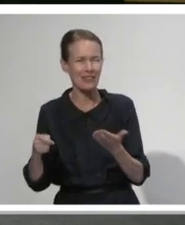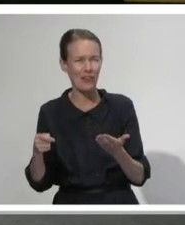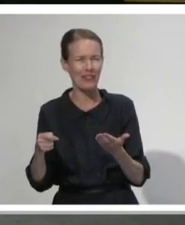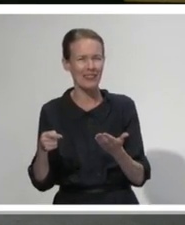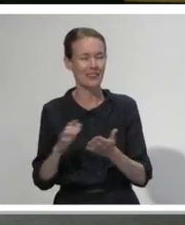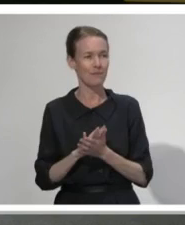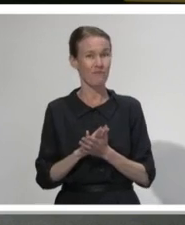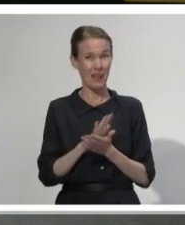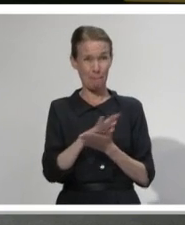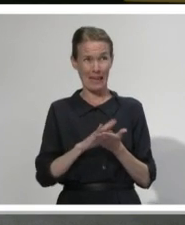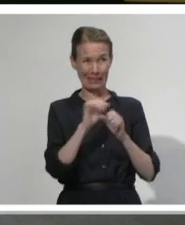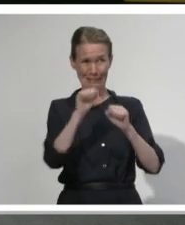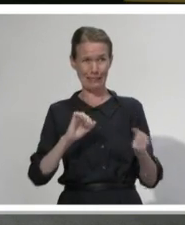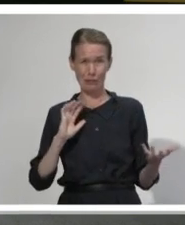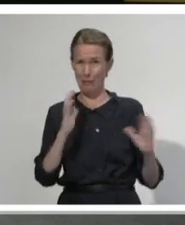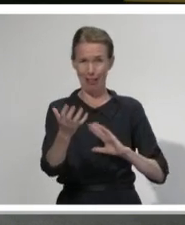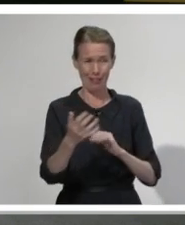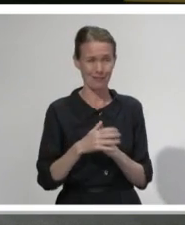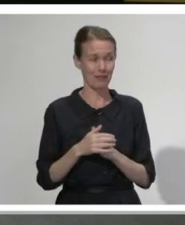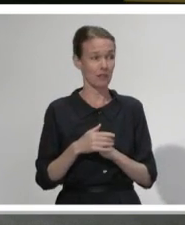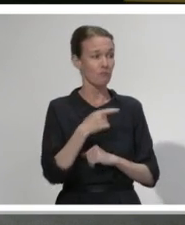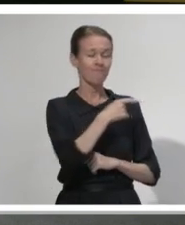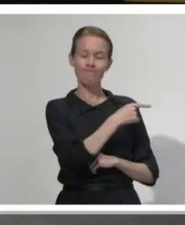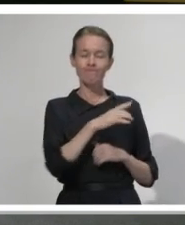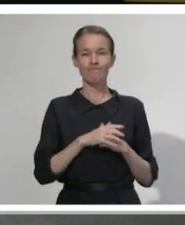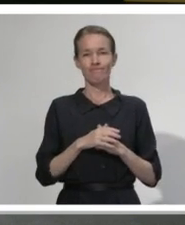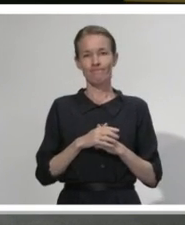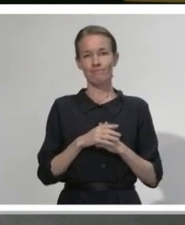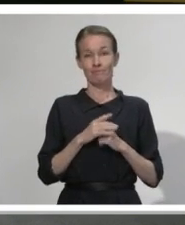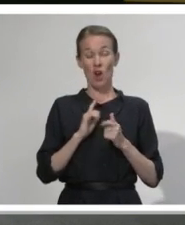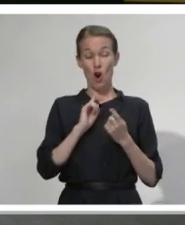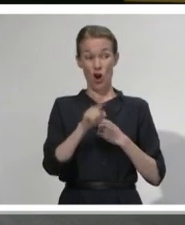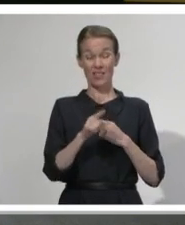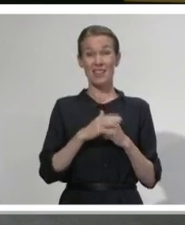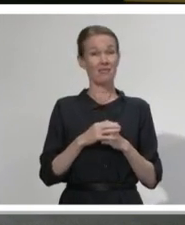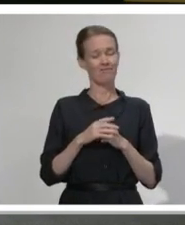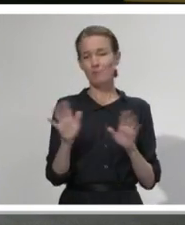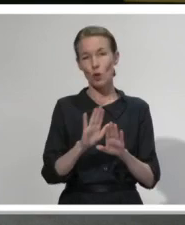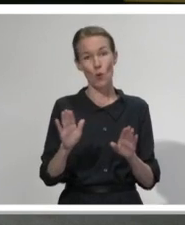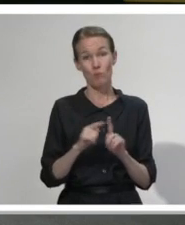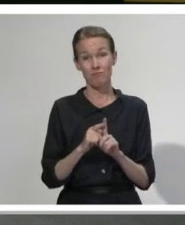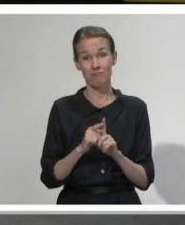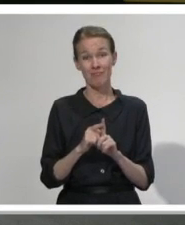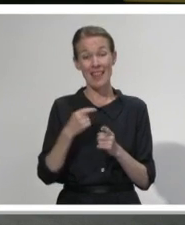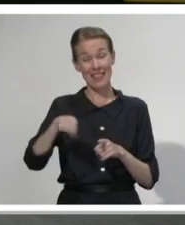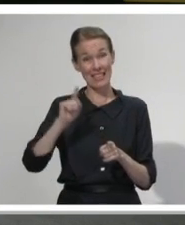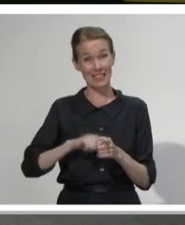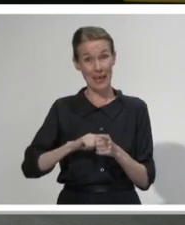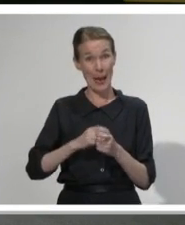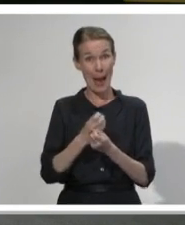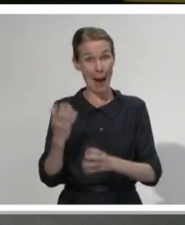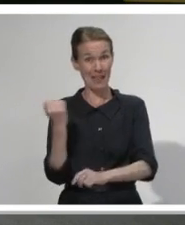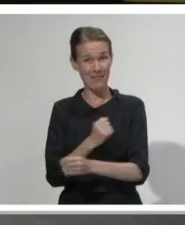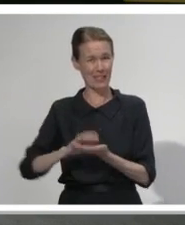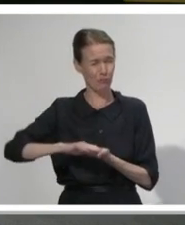587,000 people being vaccinated compared with 290,000 at the same time last year, that actually represents a campaign that is